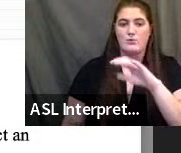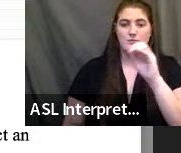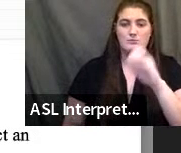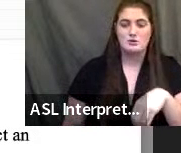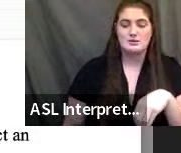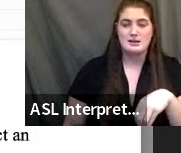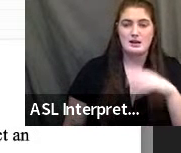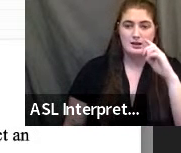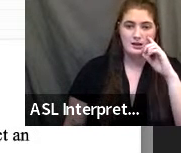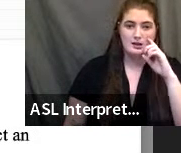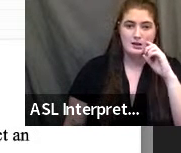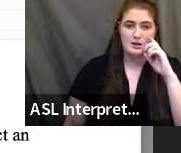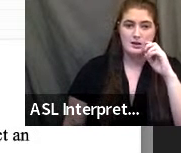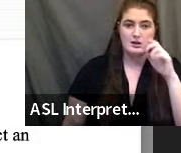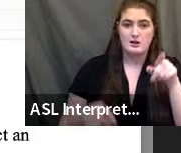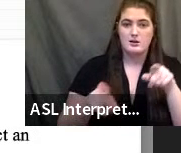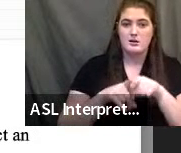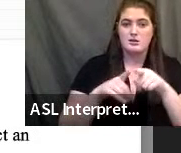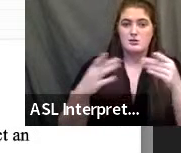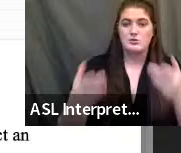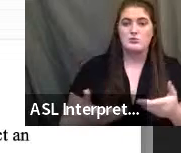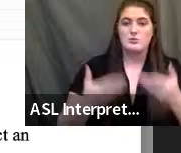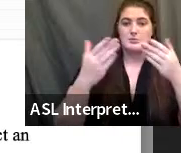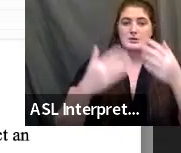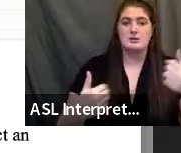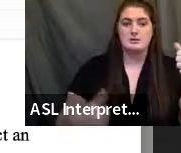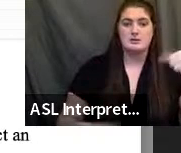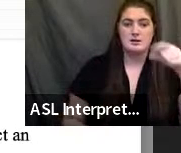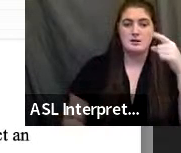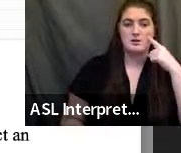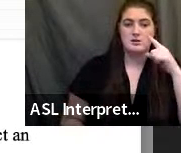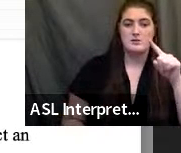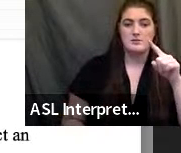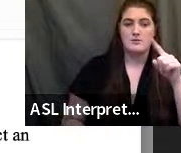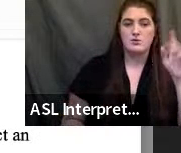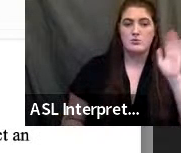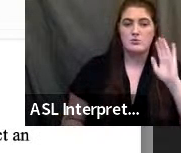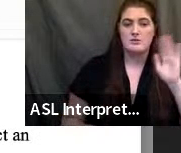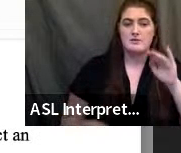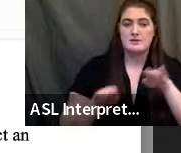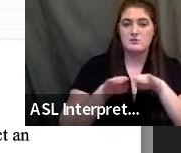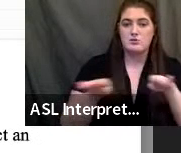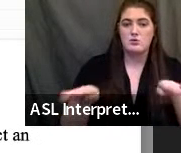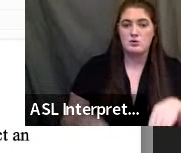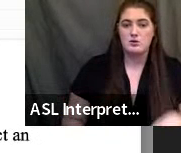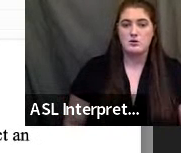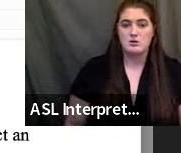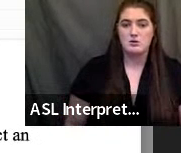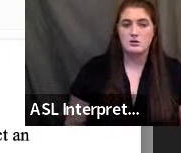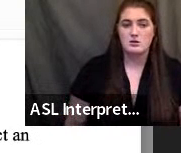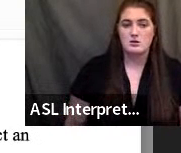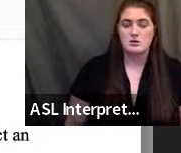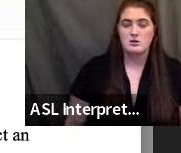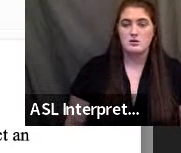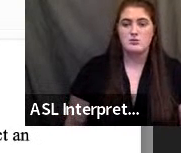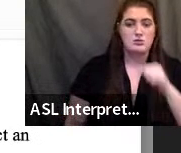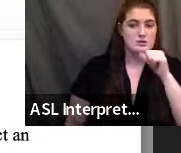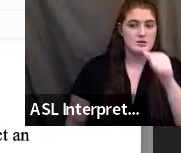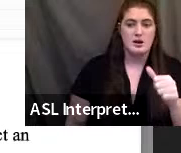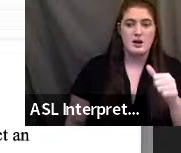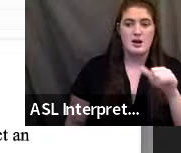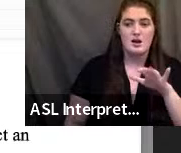And they also recommended denial for pervious surface. I mean, they were basically, if there's not that much of